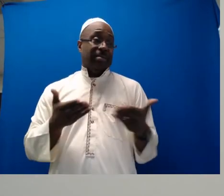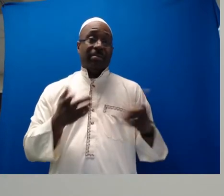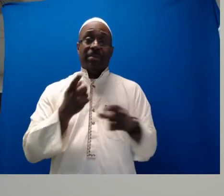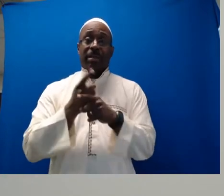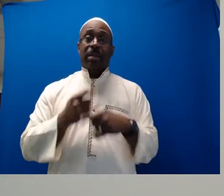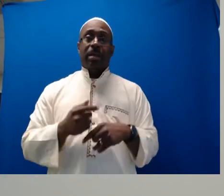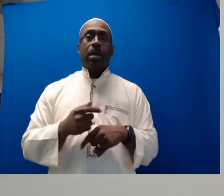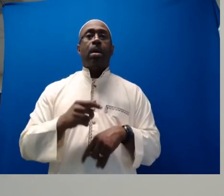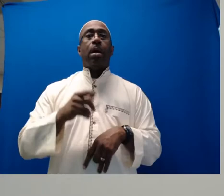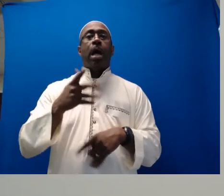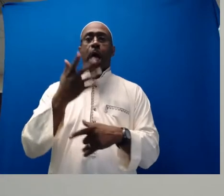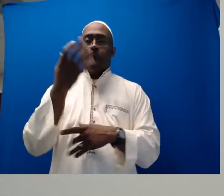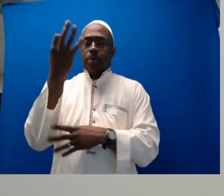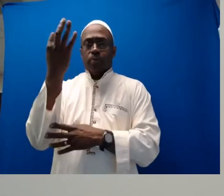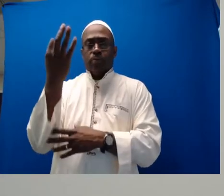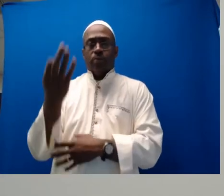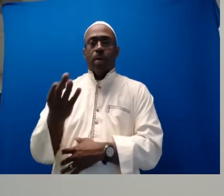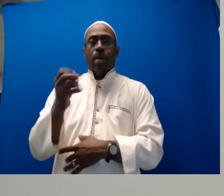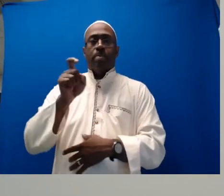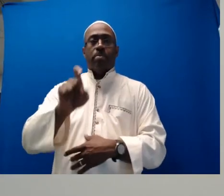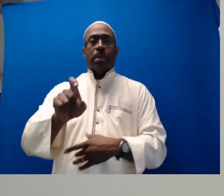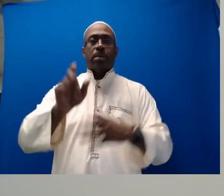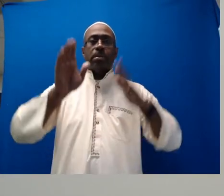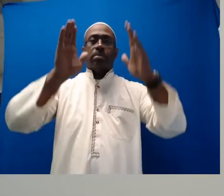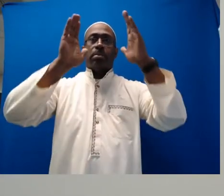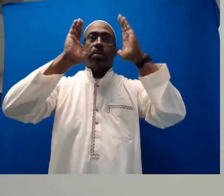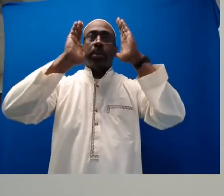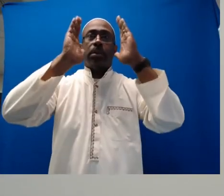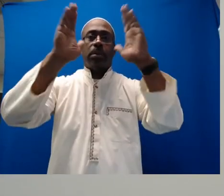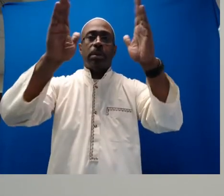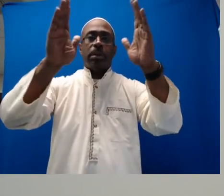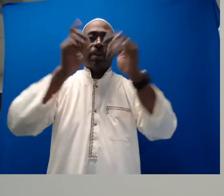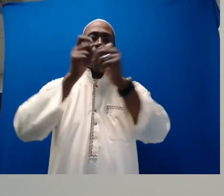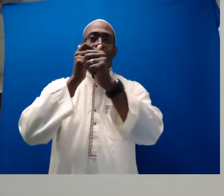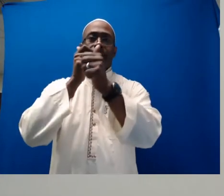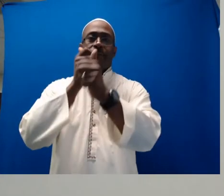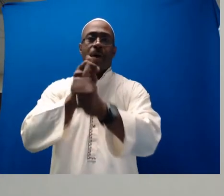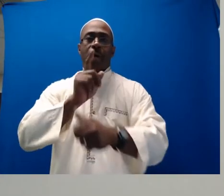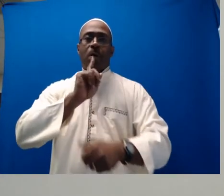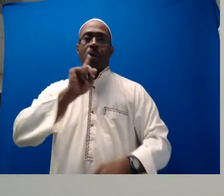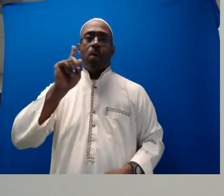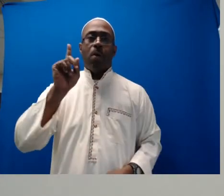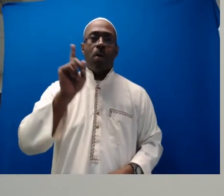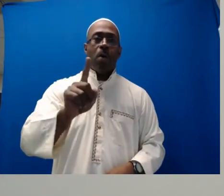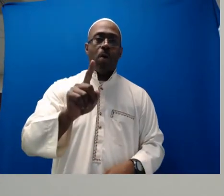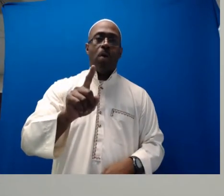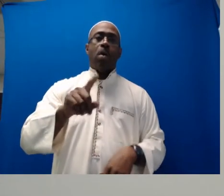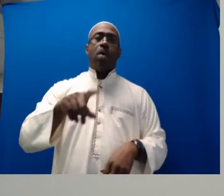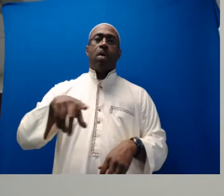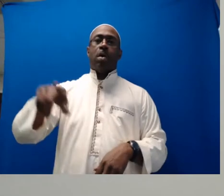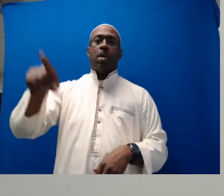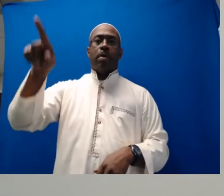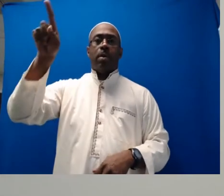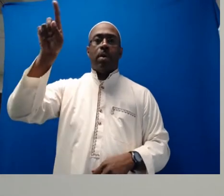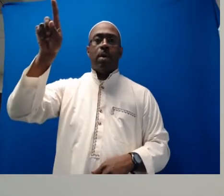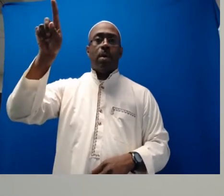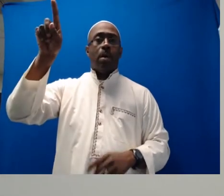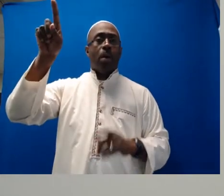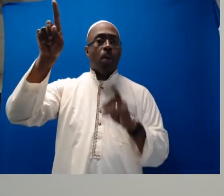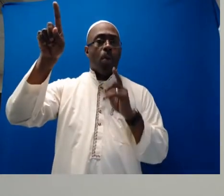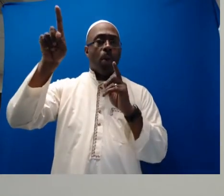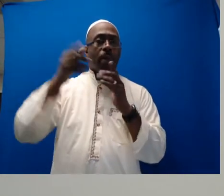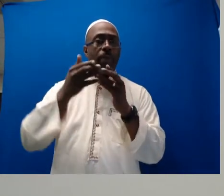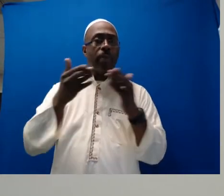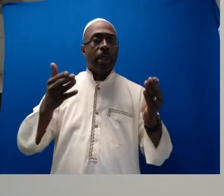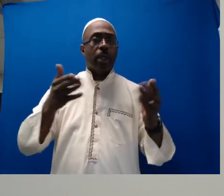Jama'ah, we're supposed to pay attention. We are supposed to follow orders. And wallahi, one of the things that we struggle with so